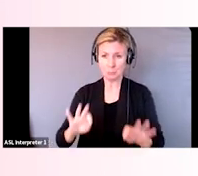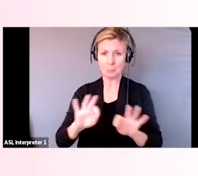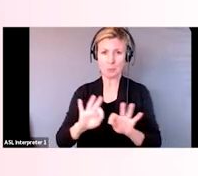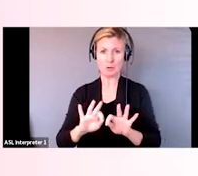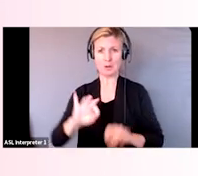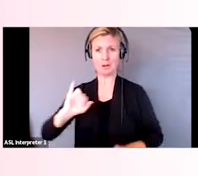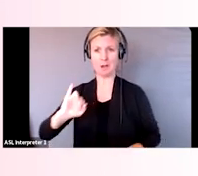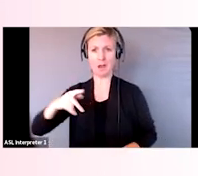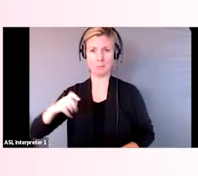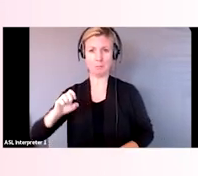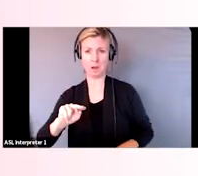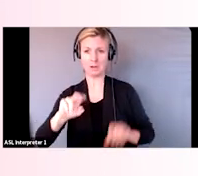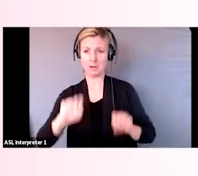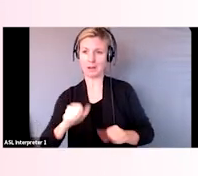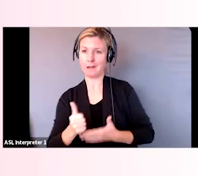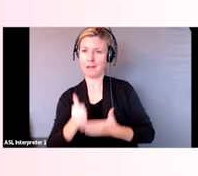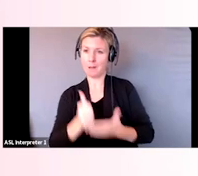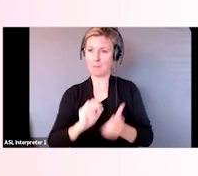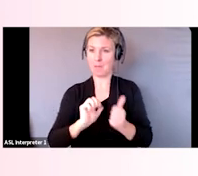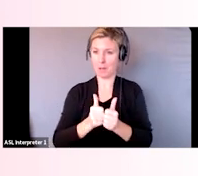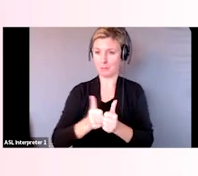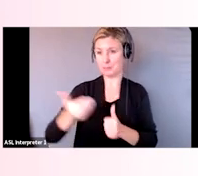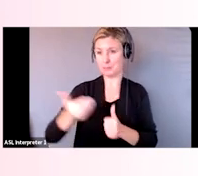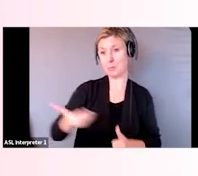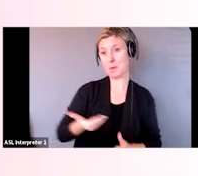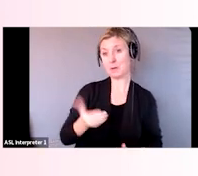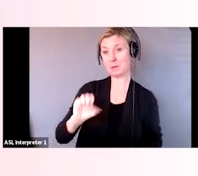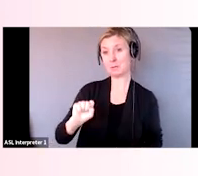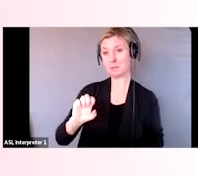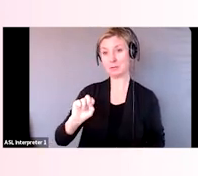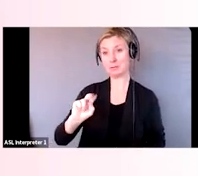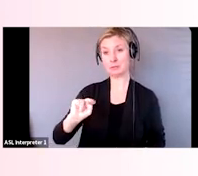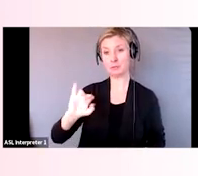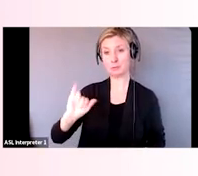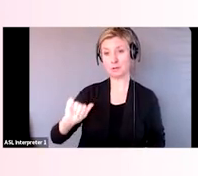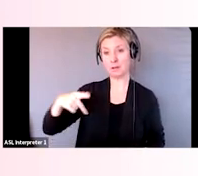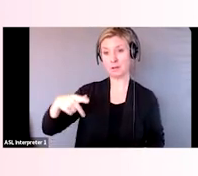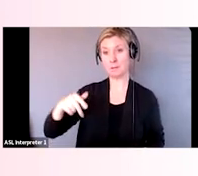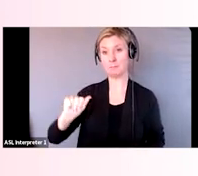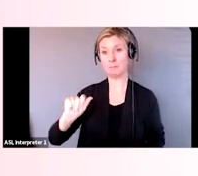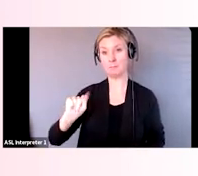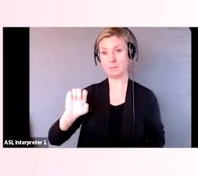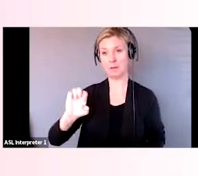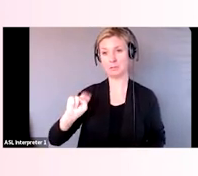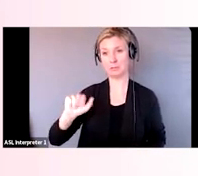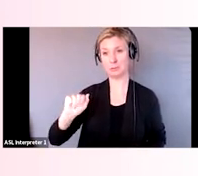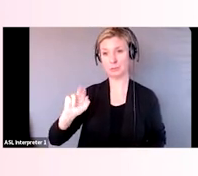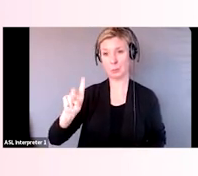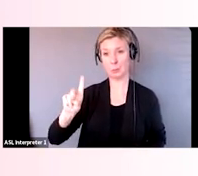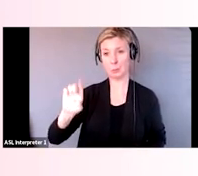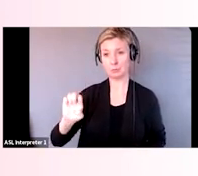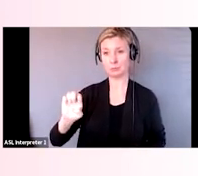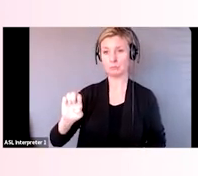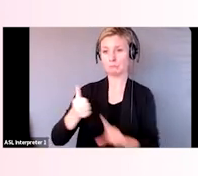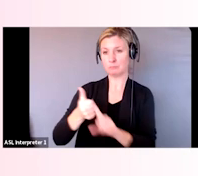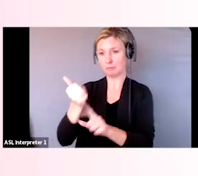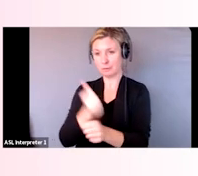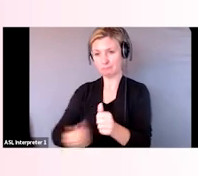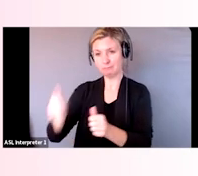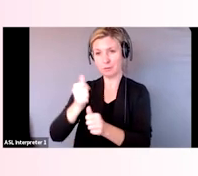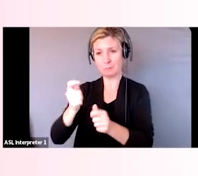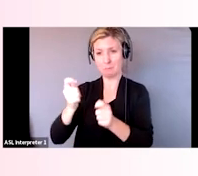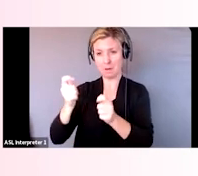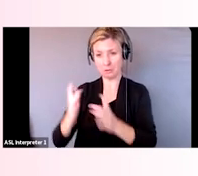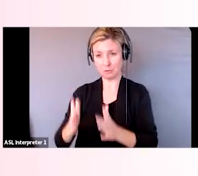Sonia Patenaude, Manager Intellectual Property at Intellectual Property Ontario,